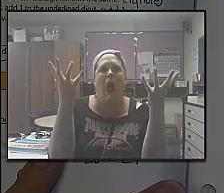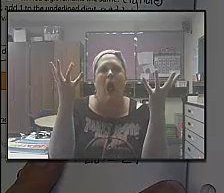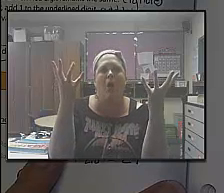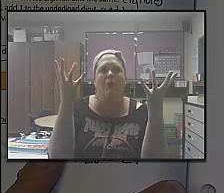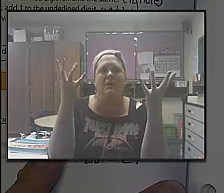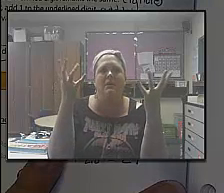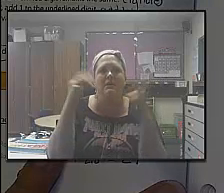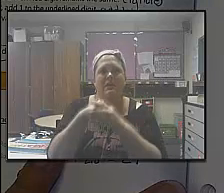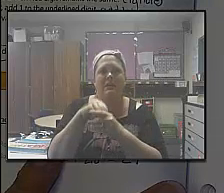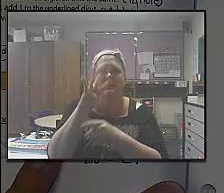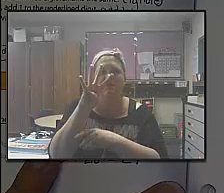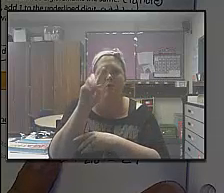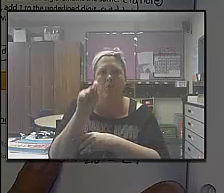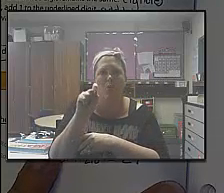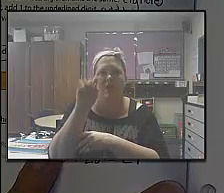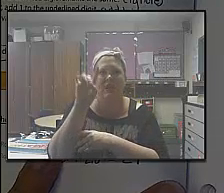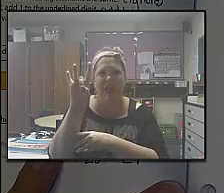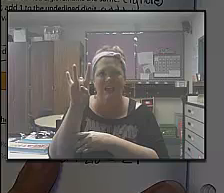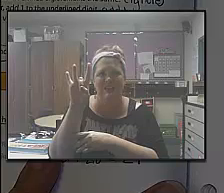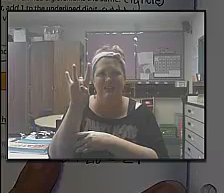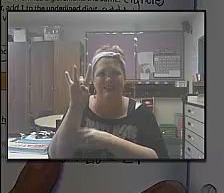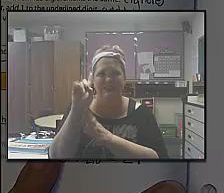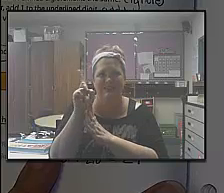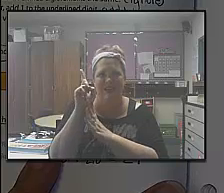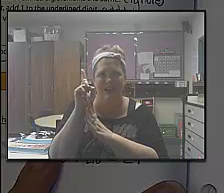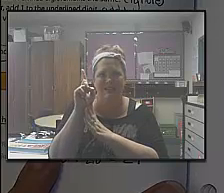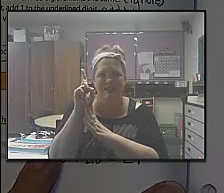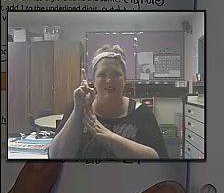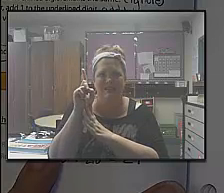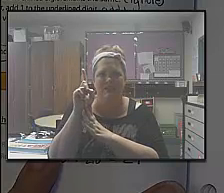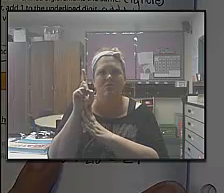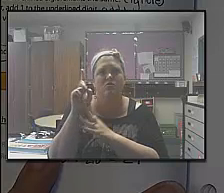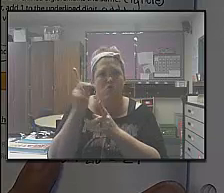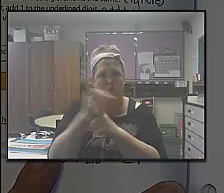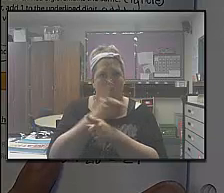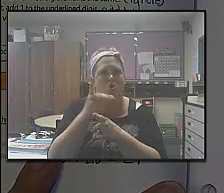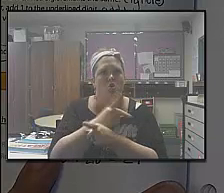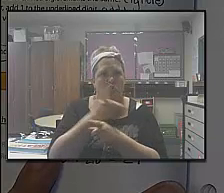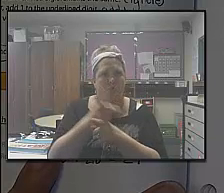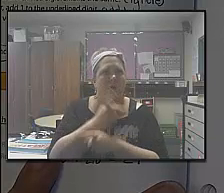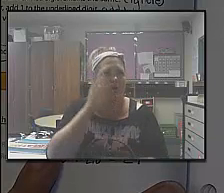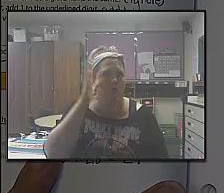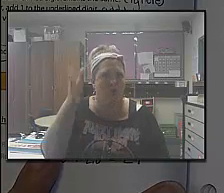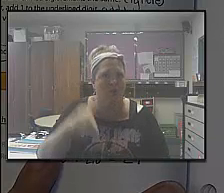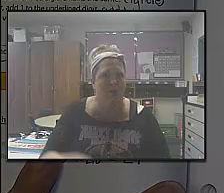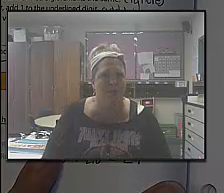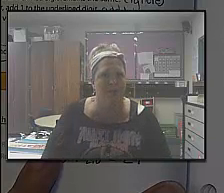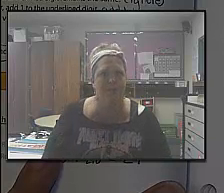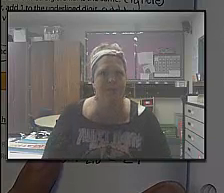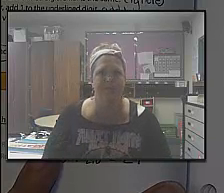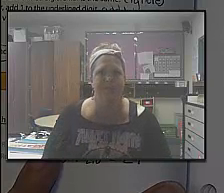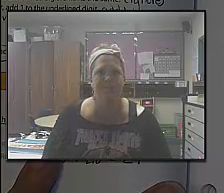will go in 4.8 seconds. For example, so yes, you're going to multiply. If I have